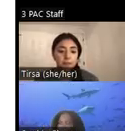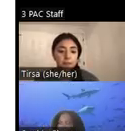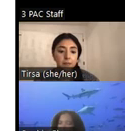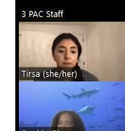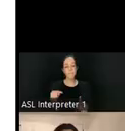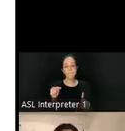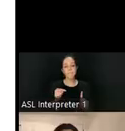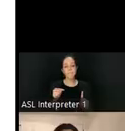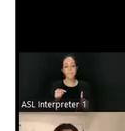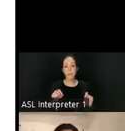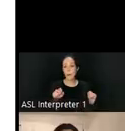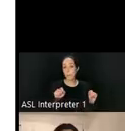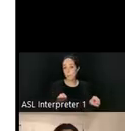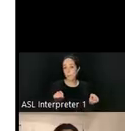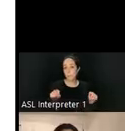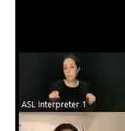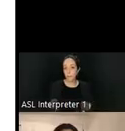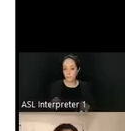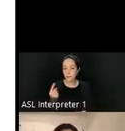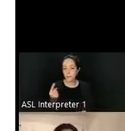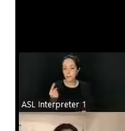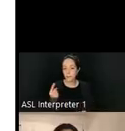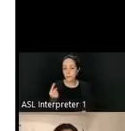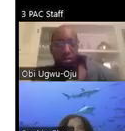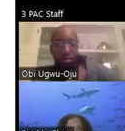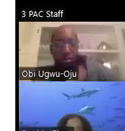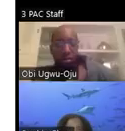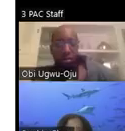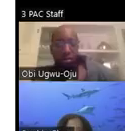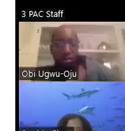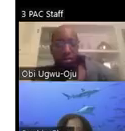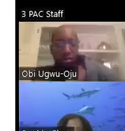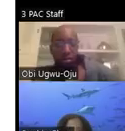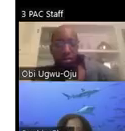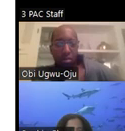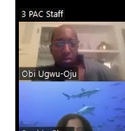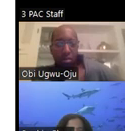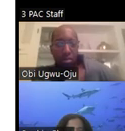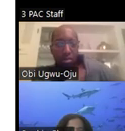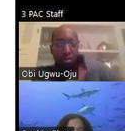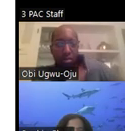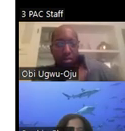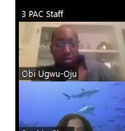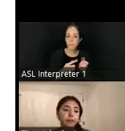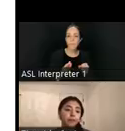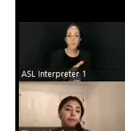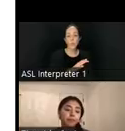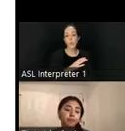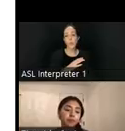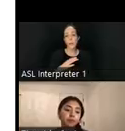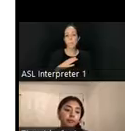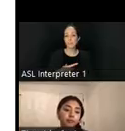this is possibly something that fits in to the full commission's conversations. So I know that most of the work of